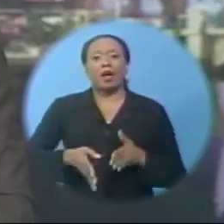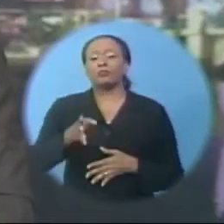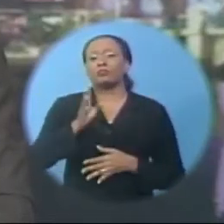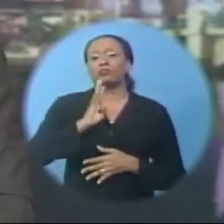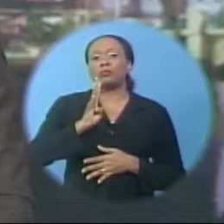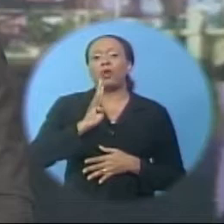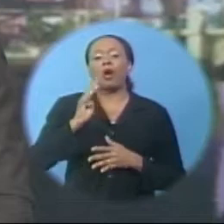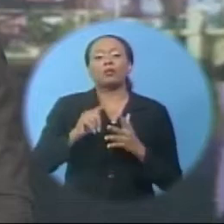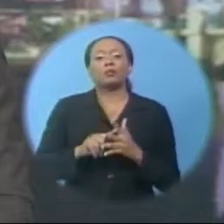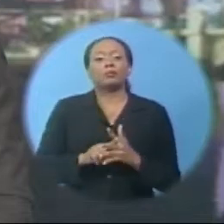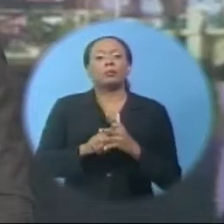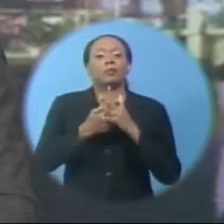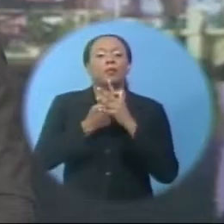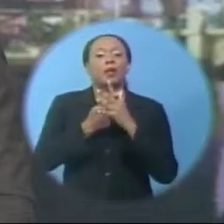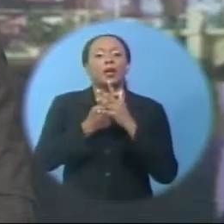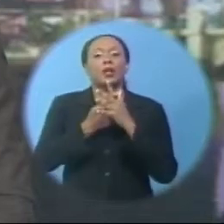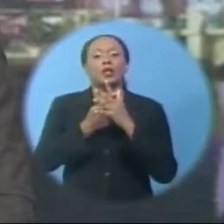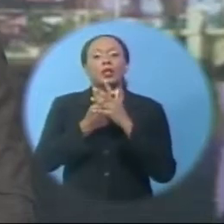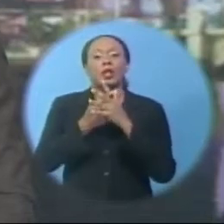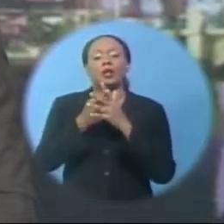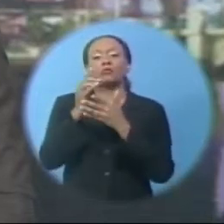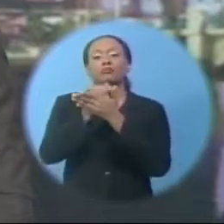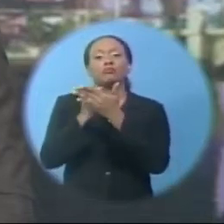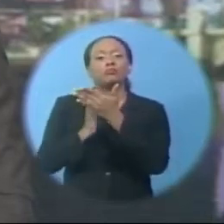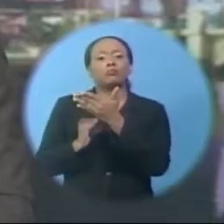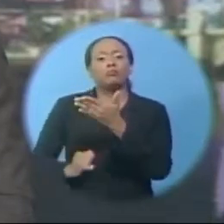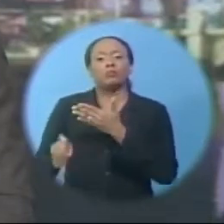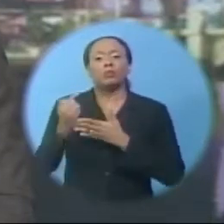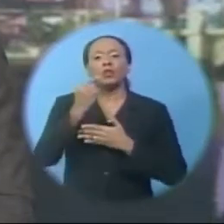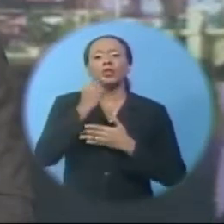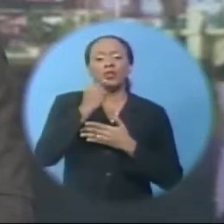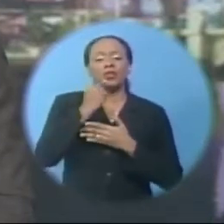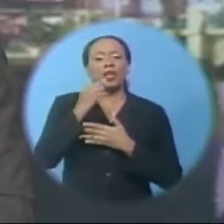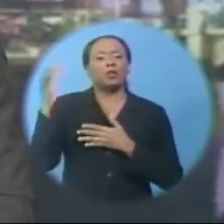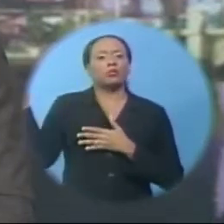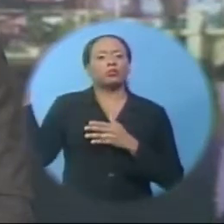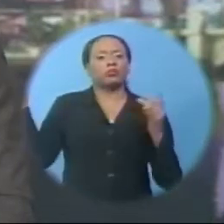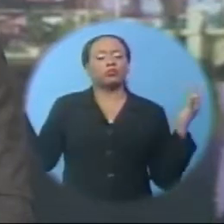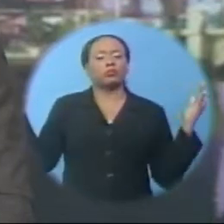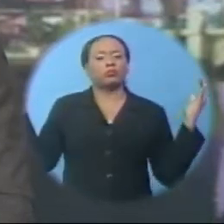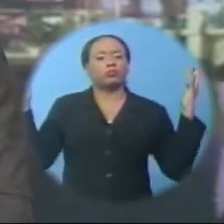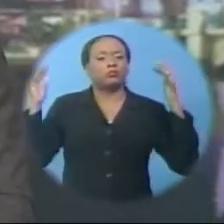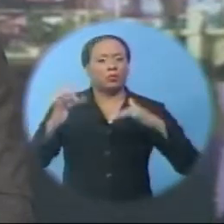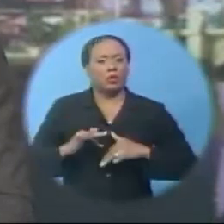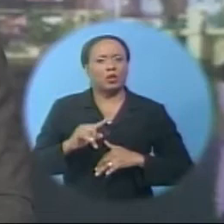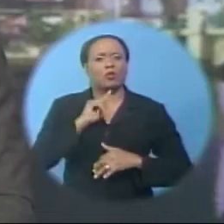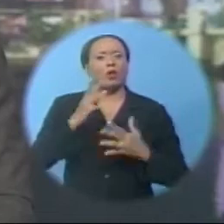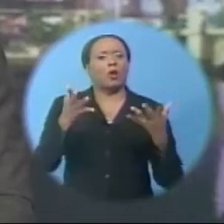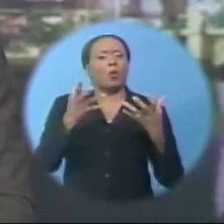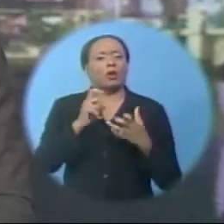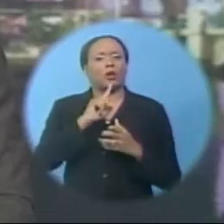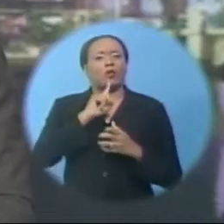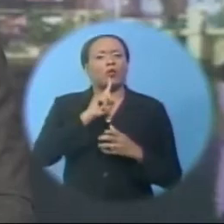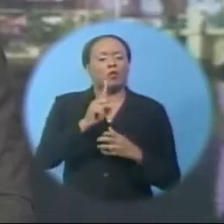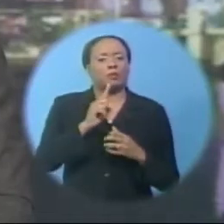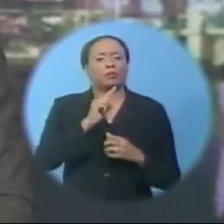at the opening of Carifesta's visual arts, says the contingent is staying true to the values of